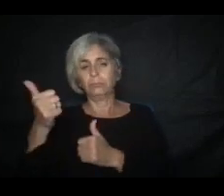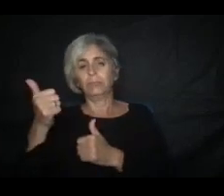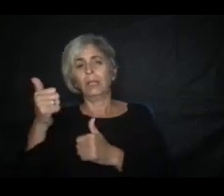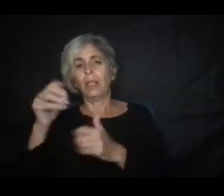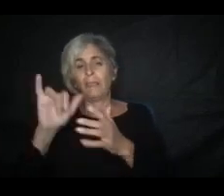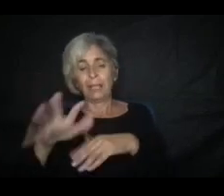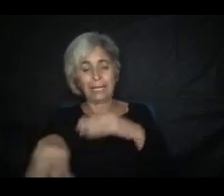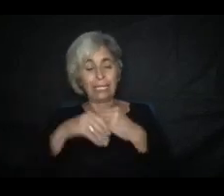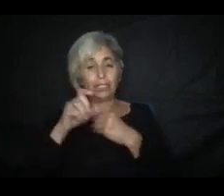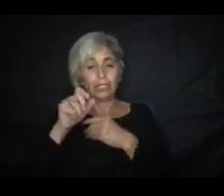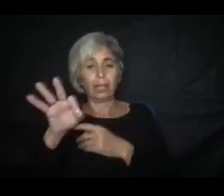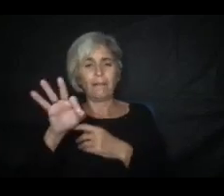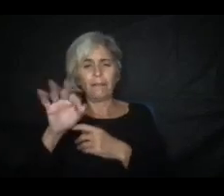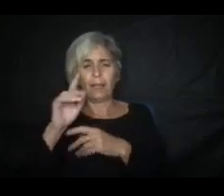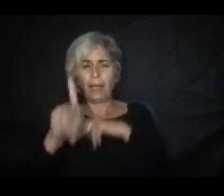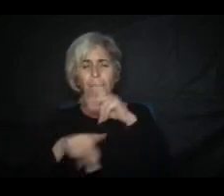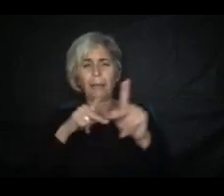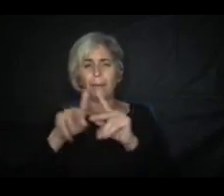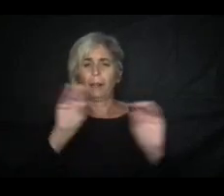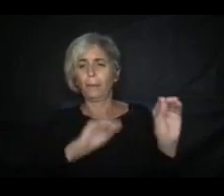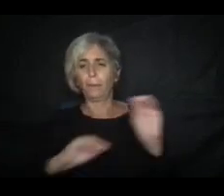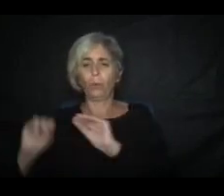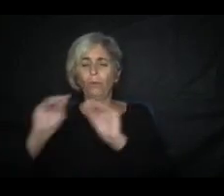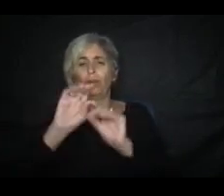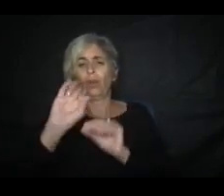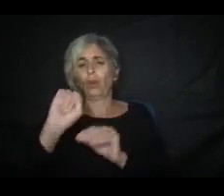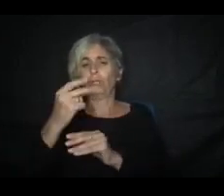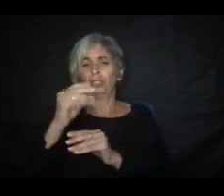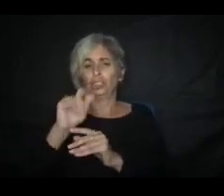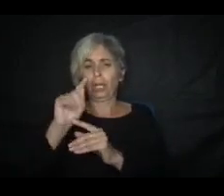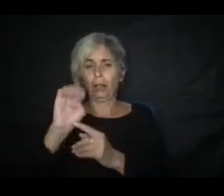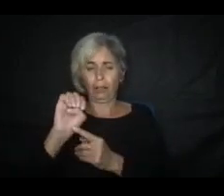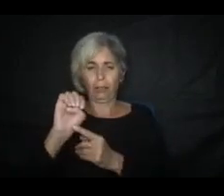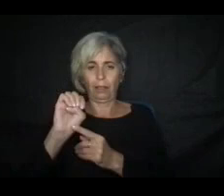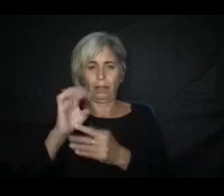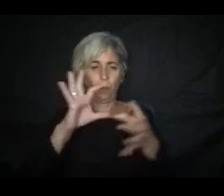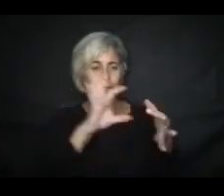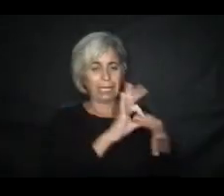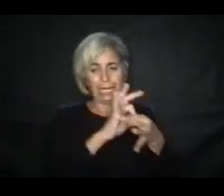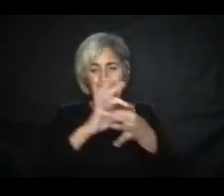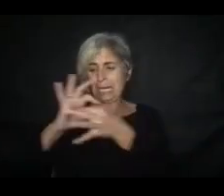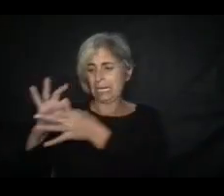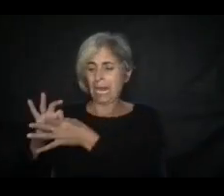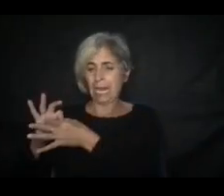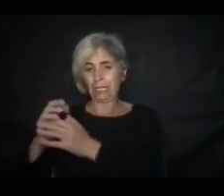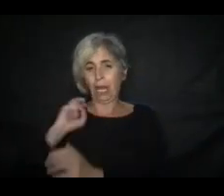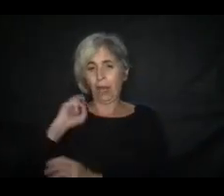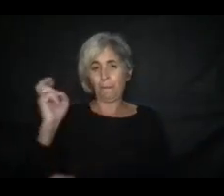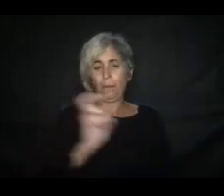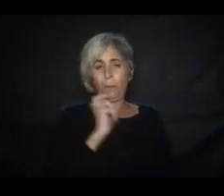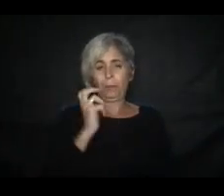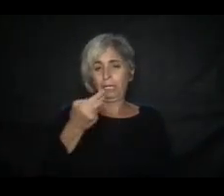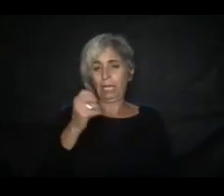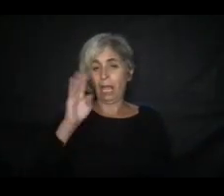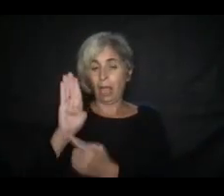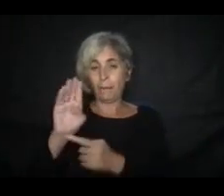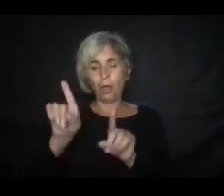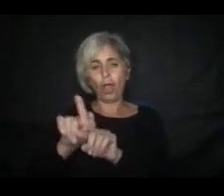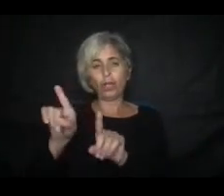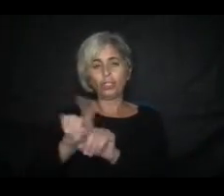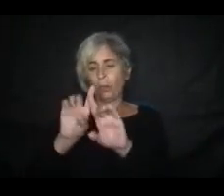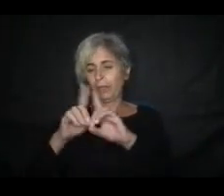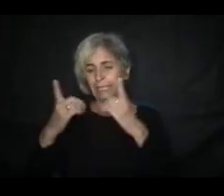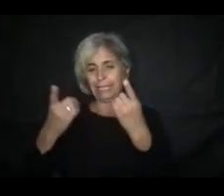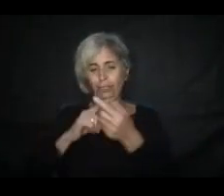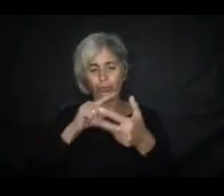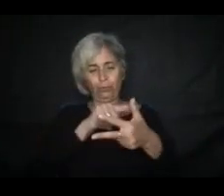addition of a people mover or shuttle that would help connect not only our mobility hubs, but the districts also,